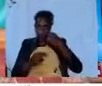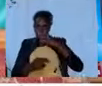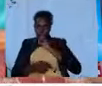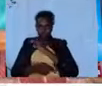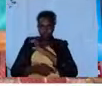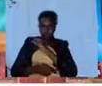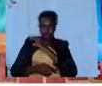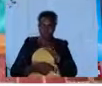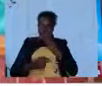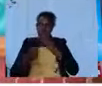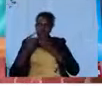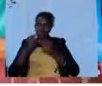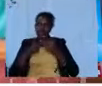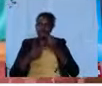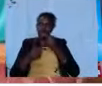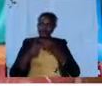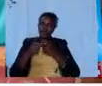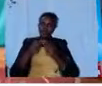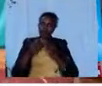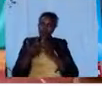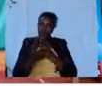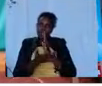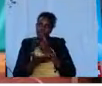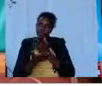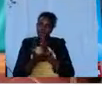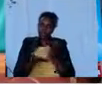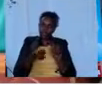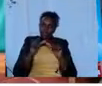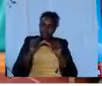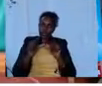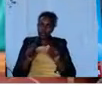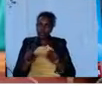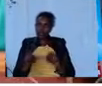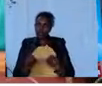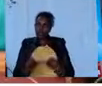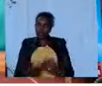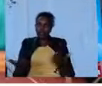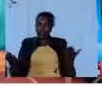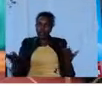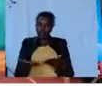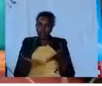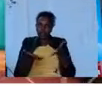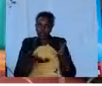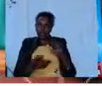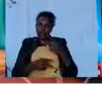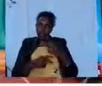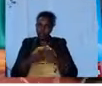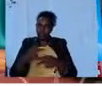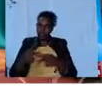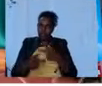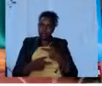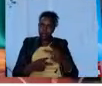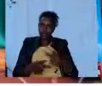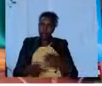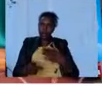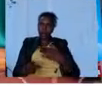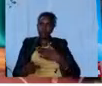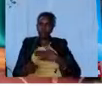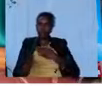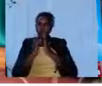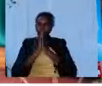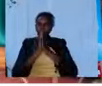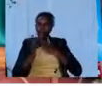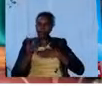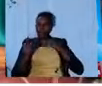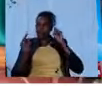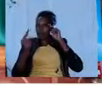arise and fear dismay. Those I may dwell where those above,